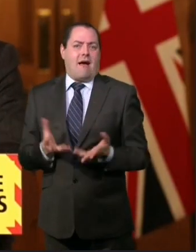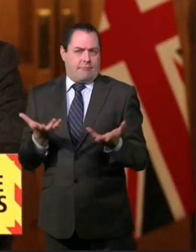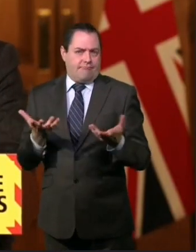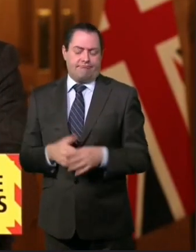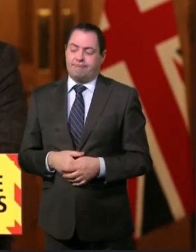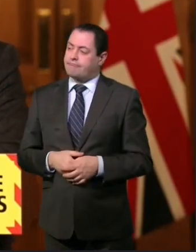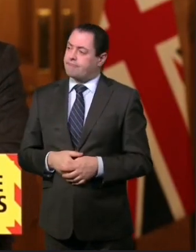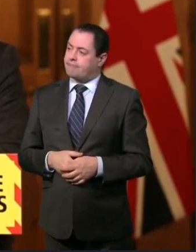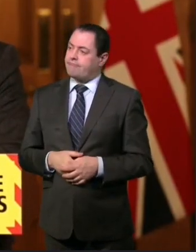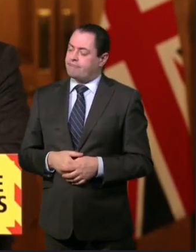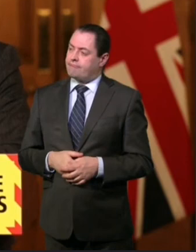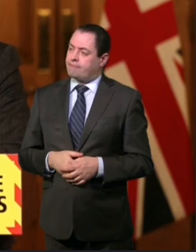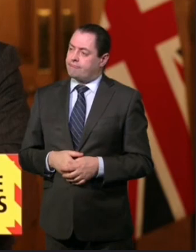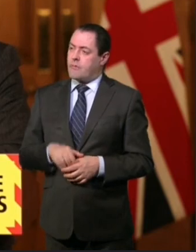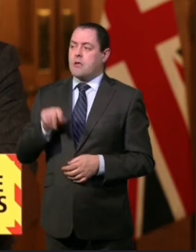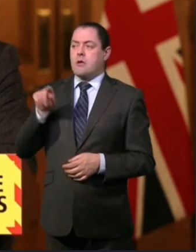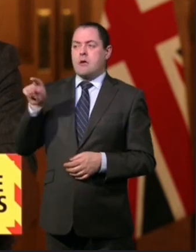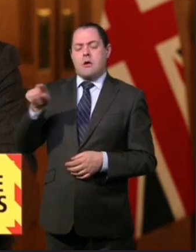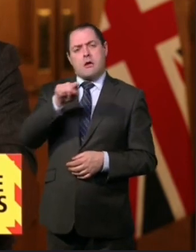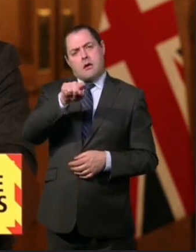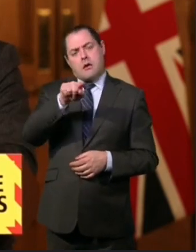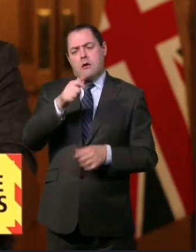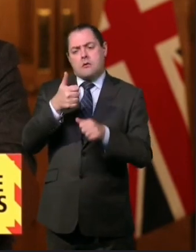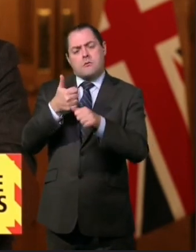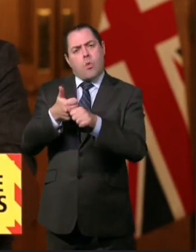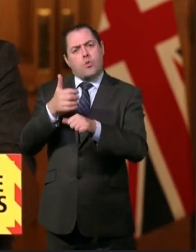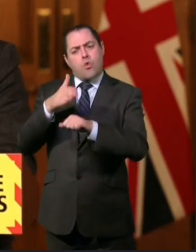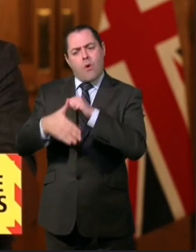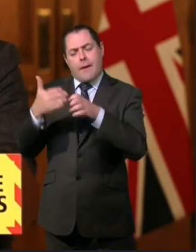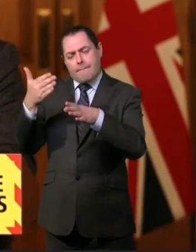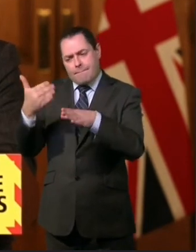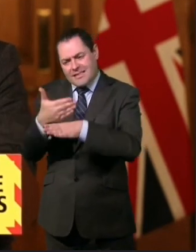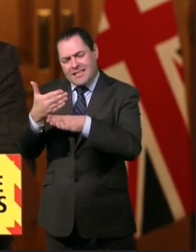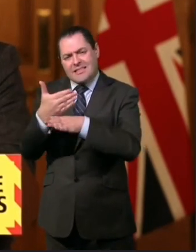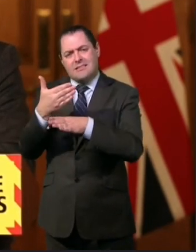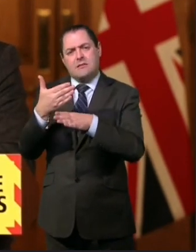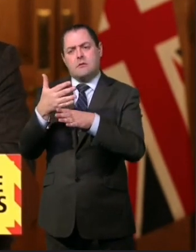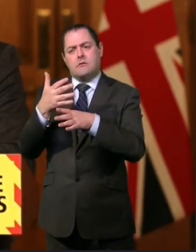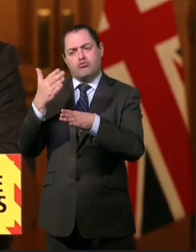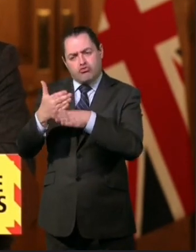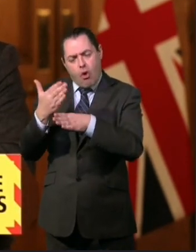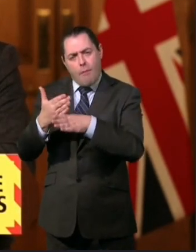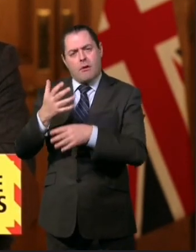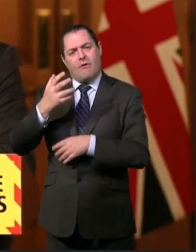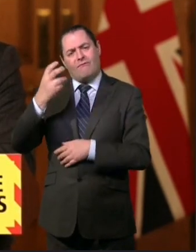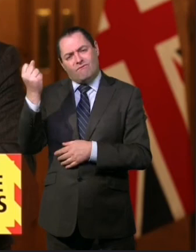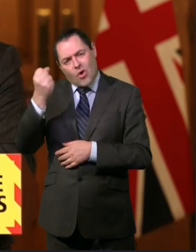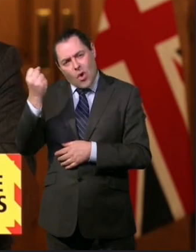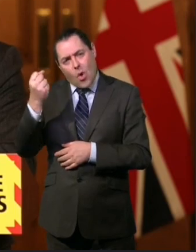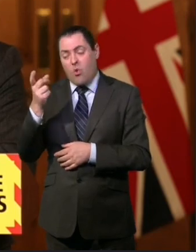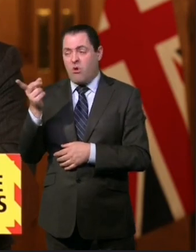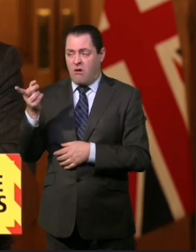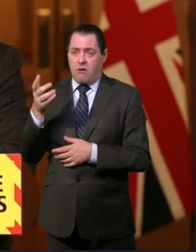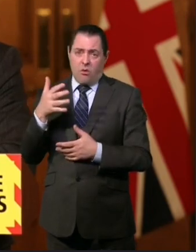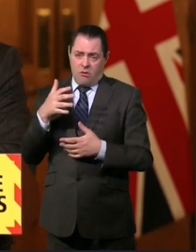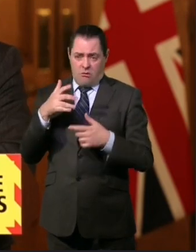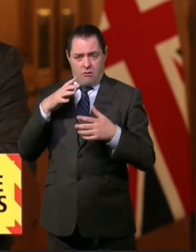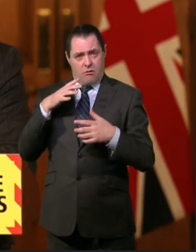support for business and for jobs, we'll do whatever it takes to support the people of this country throughout